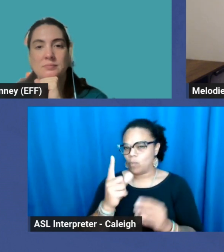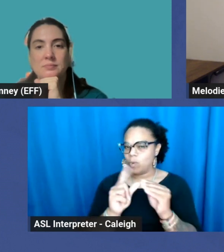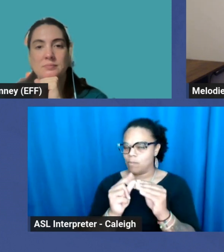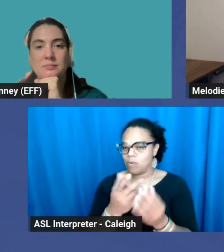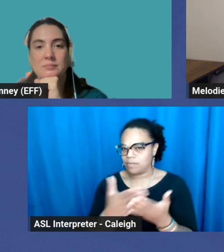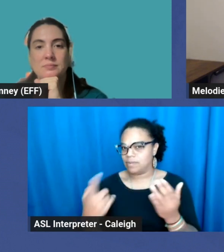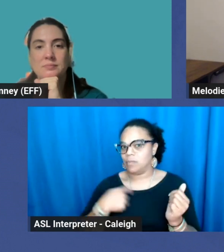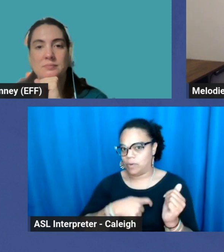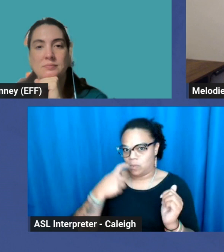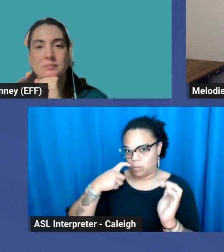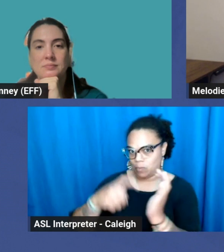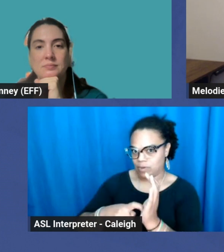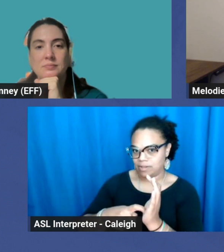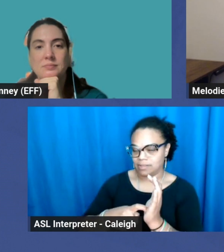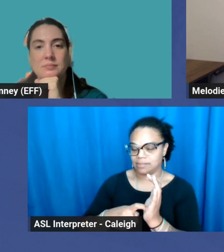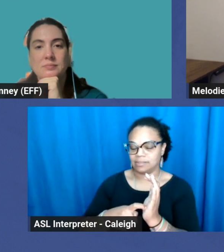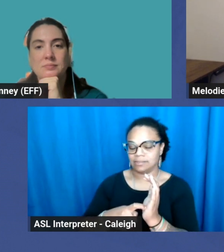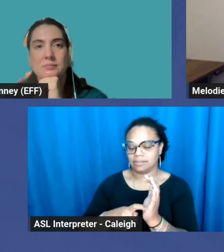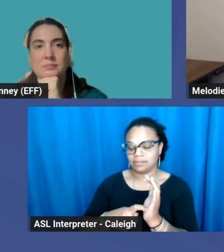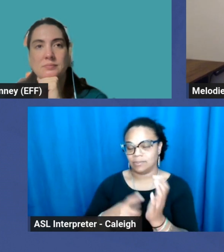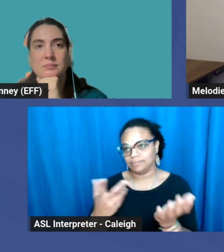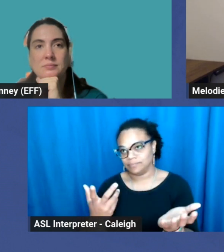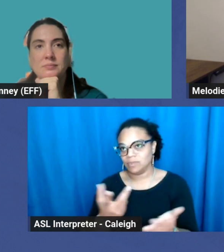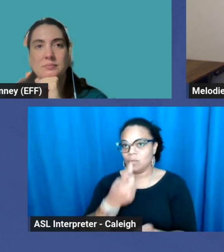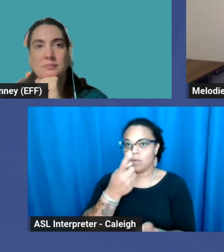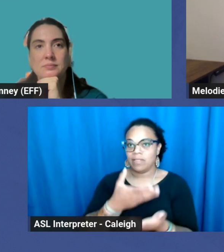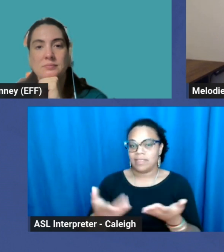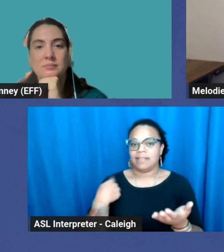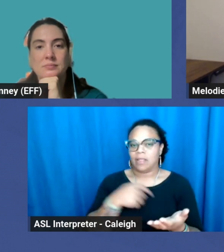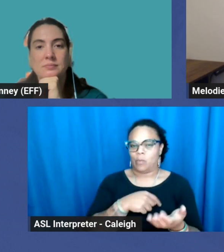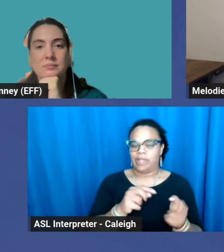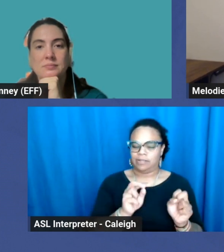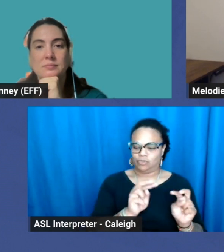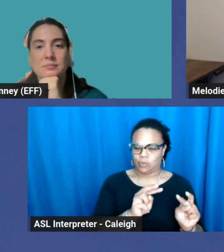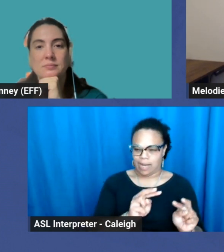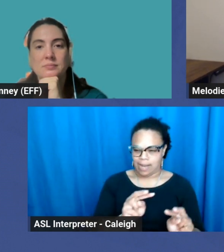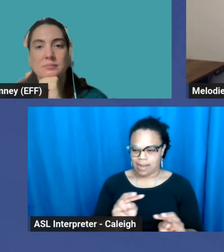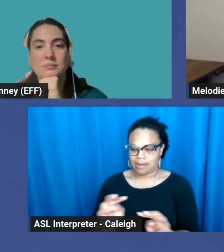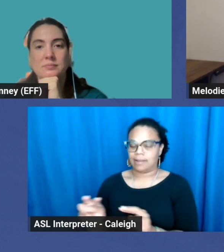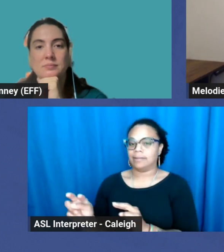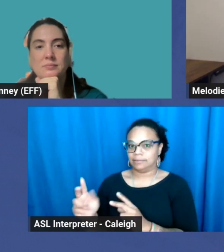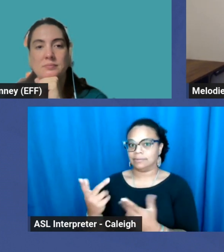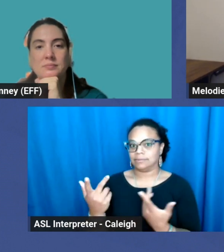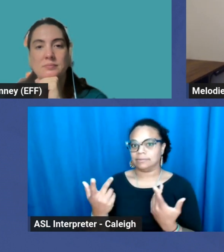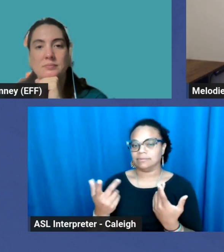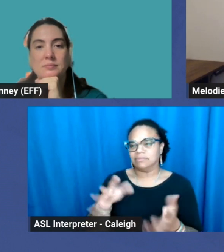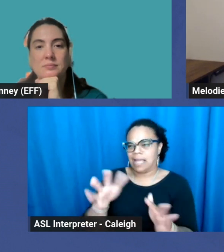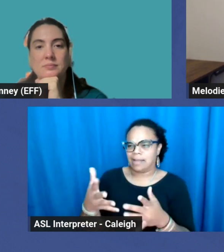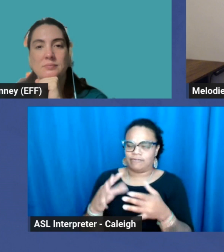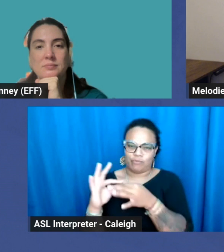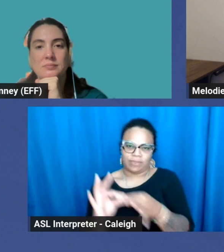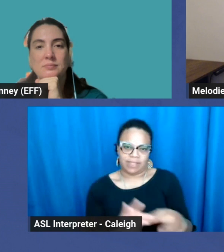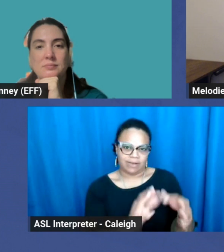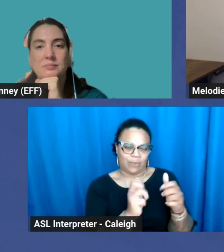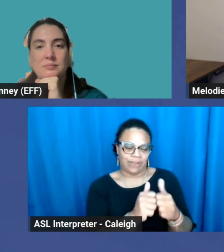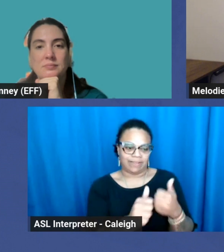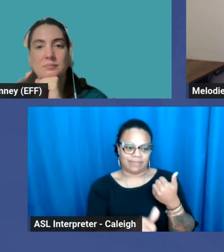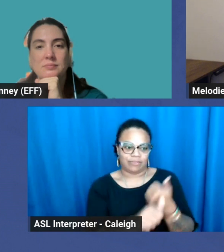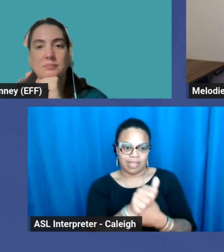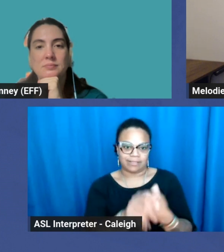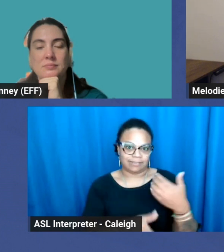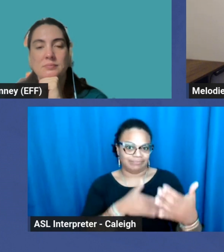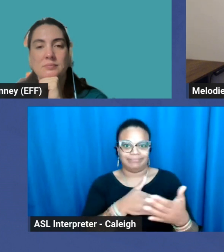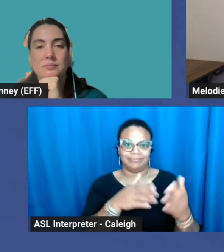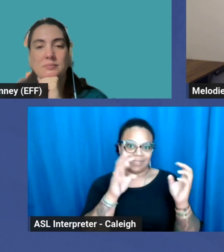on or one other thing we tracked, sort of in the same vein as threats to